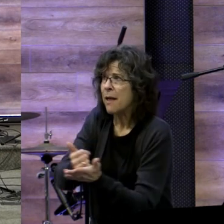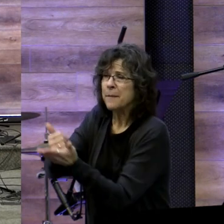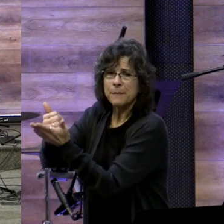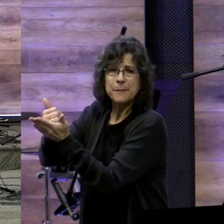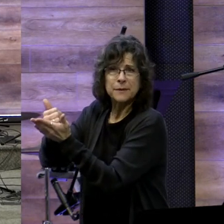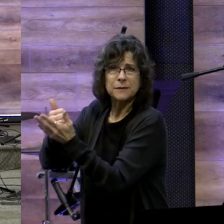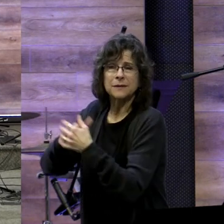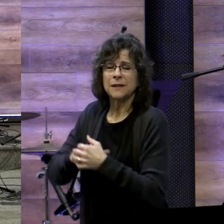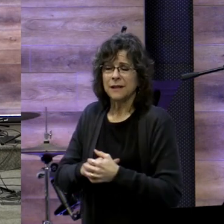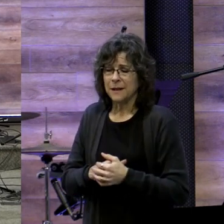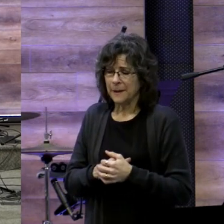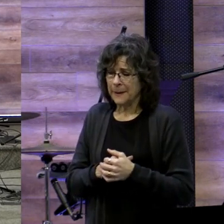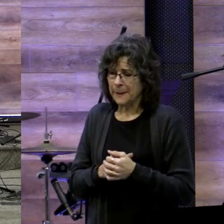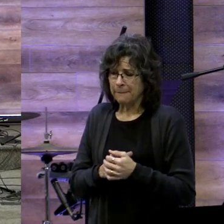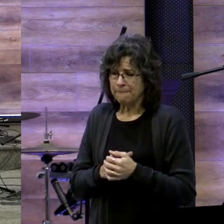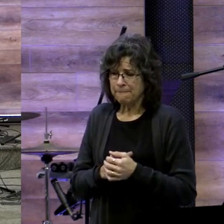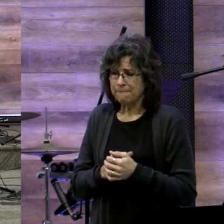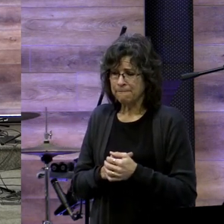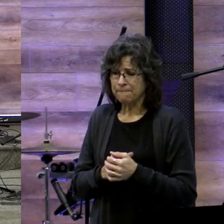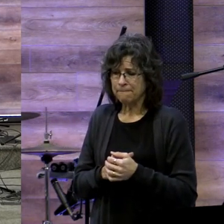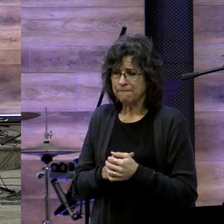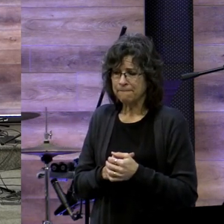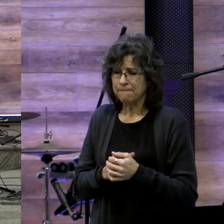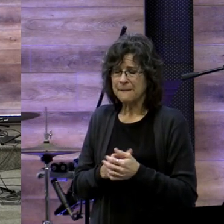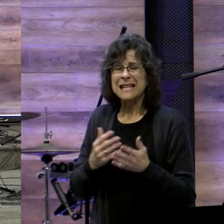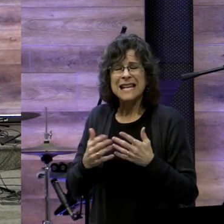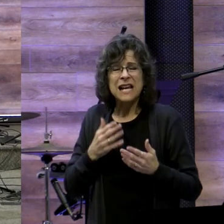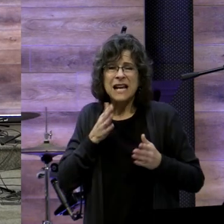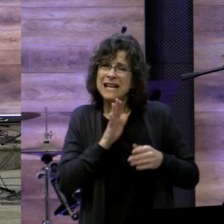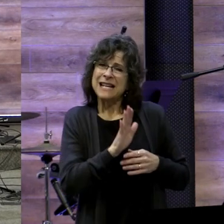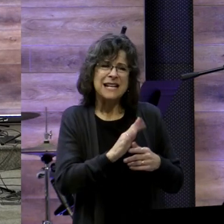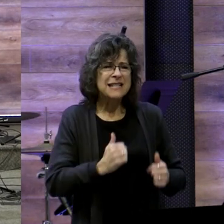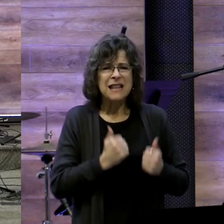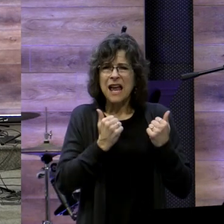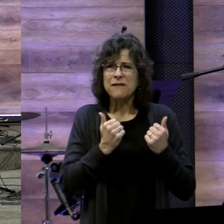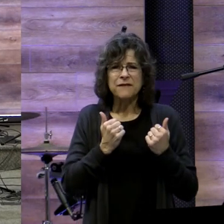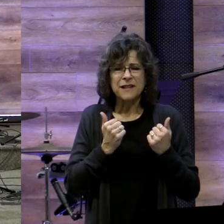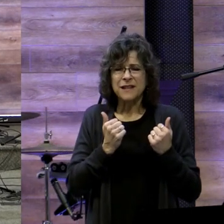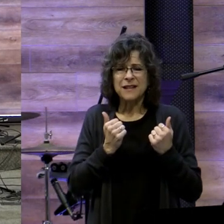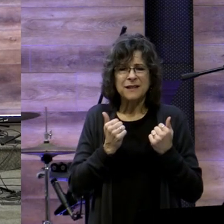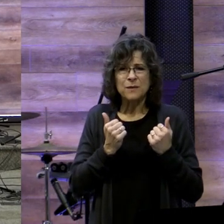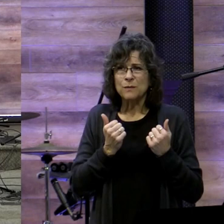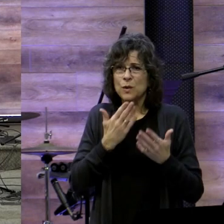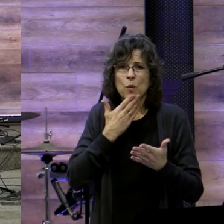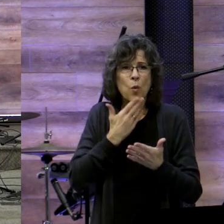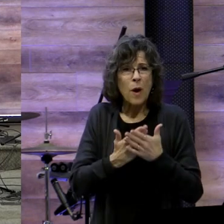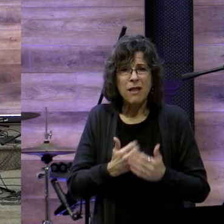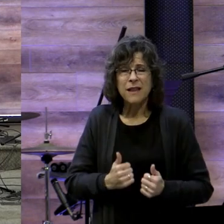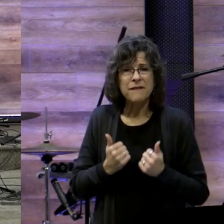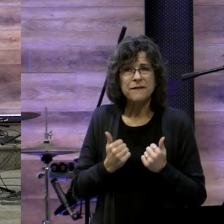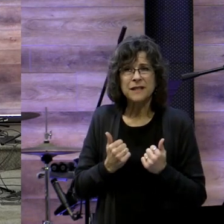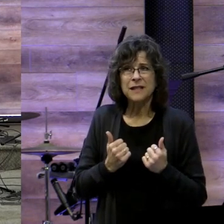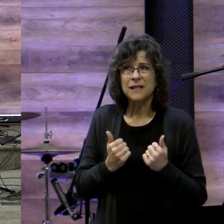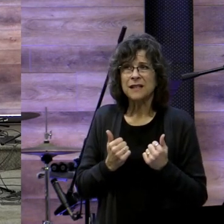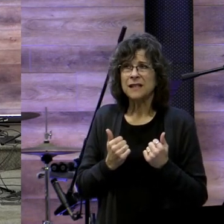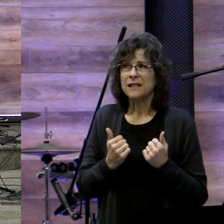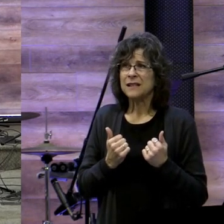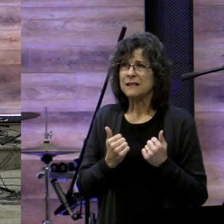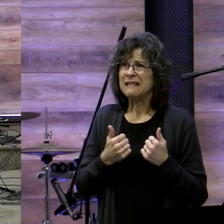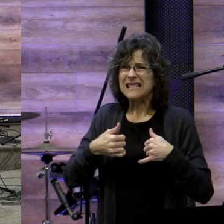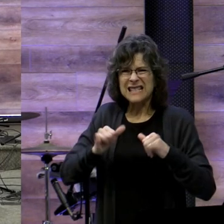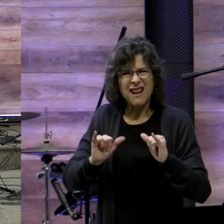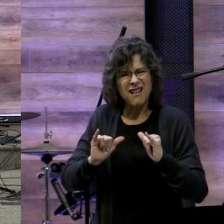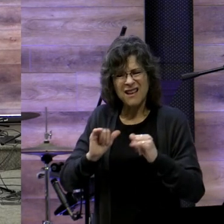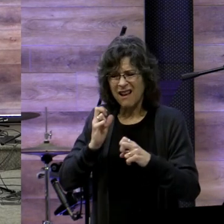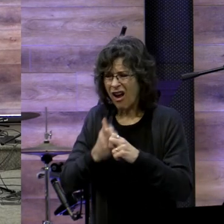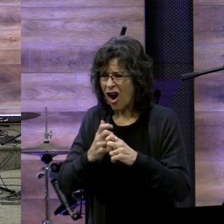And yet, even then, with a life well lived, it's hard to say goodbye. It's hard to wrestle with death. See,